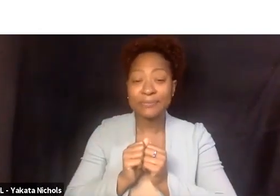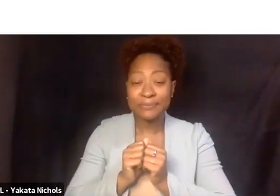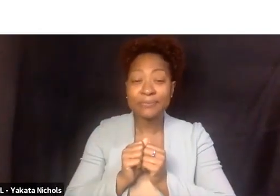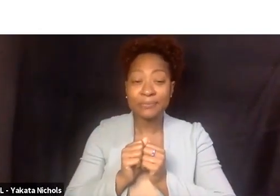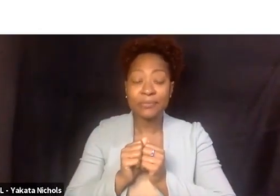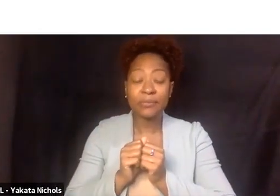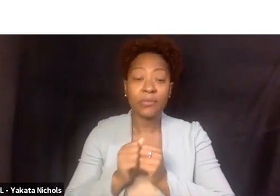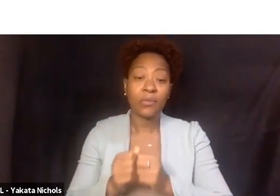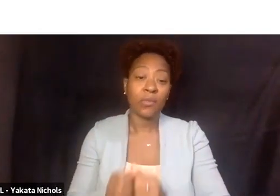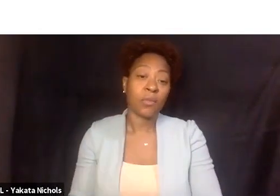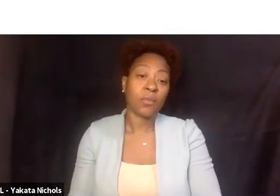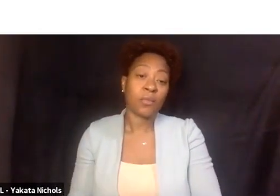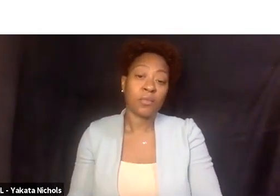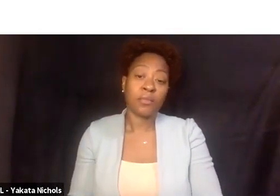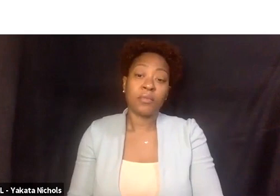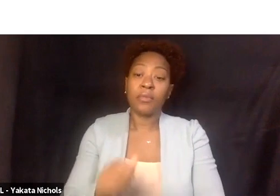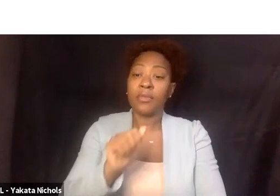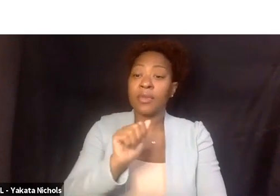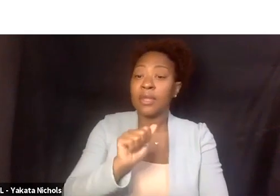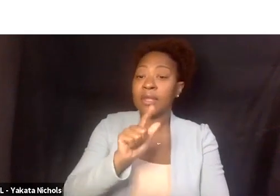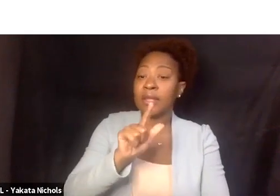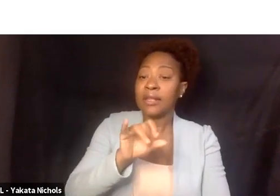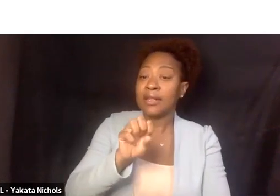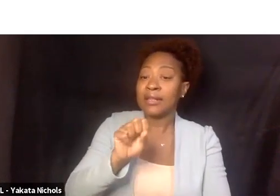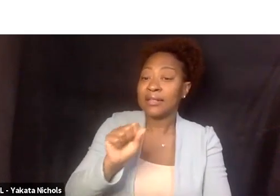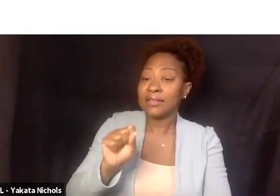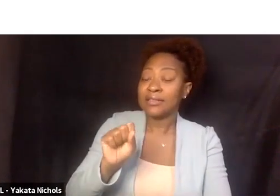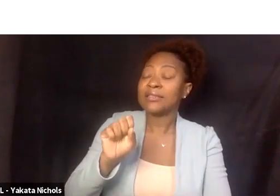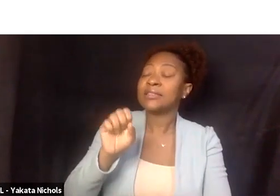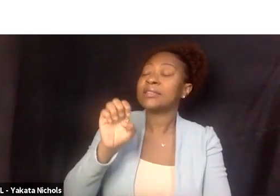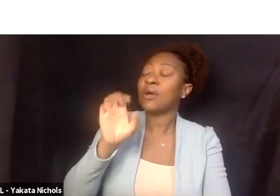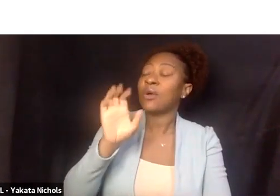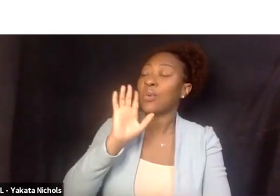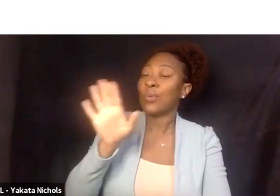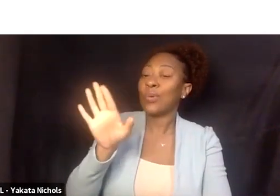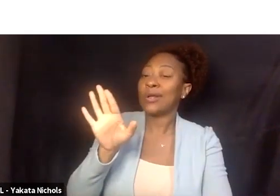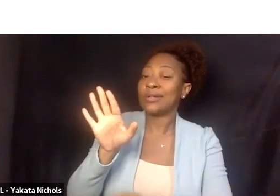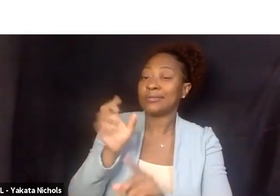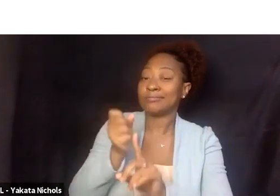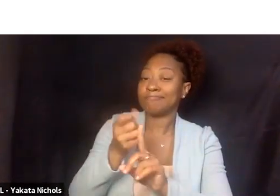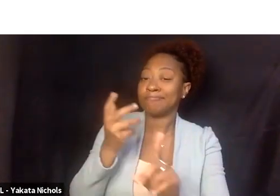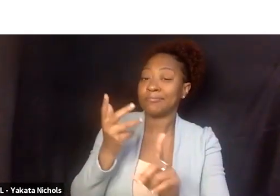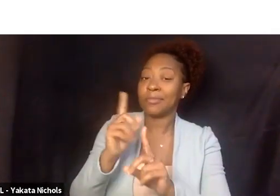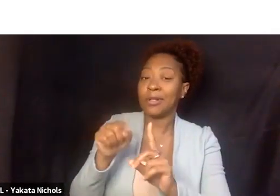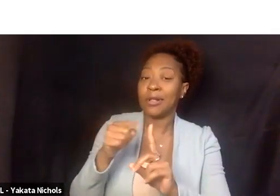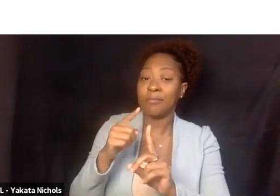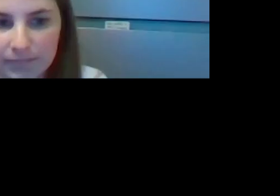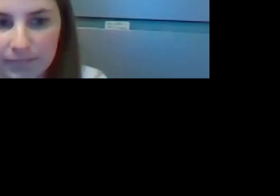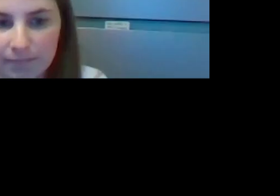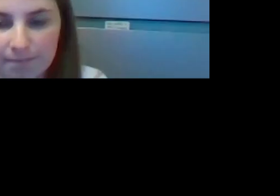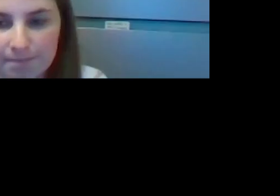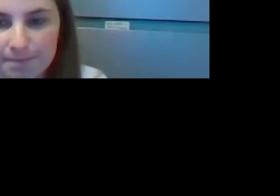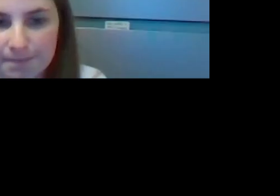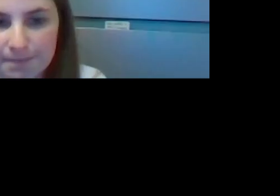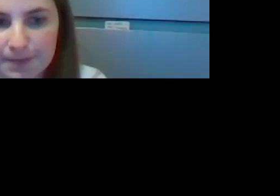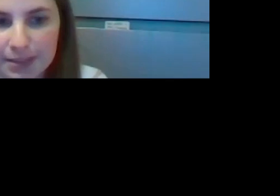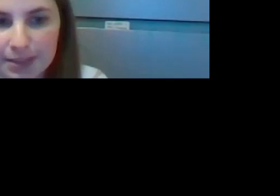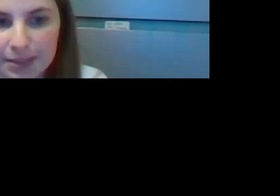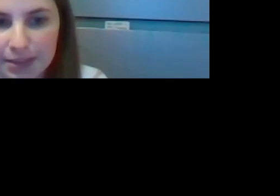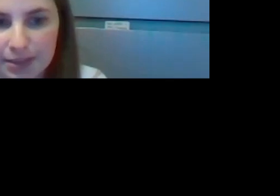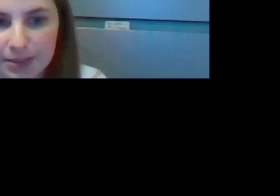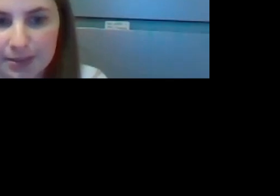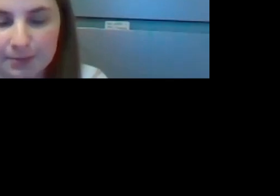So now Elise, I think, is going to talk a little bit about CRLT. Thanks,